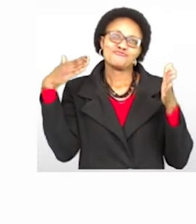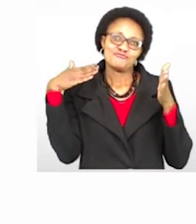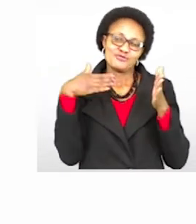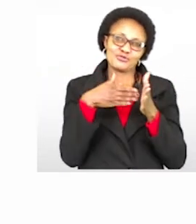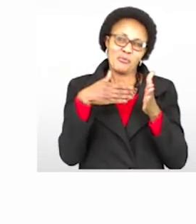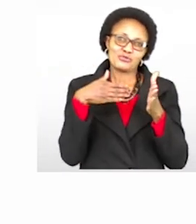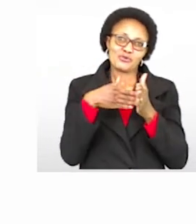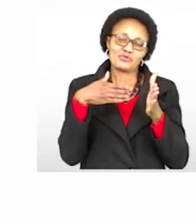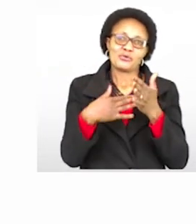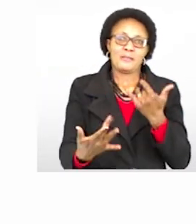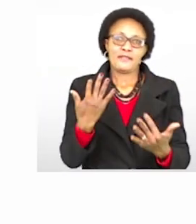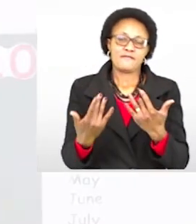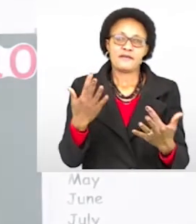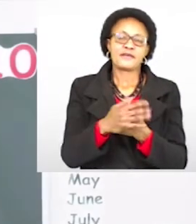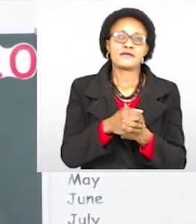this lesson.